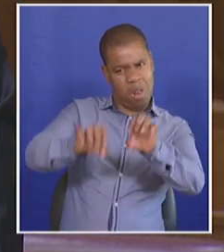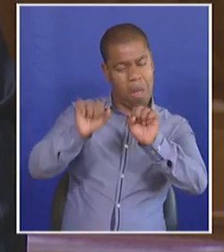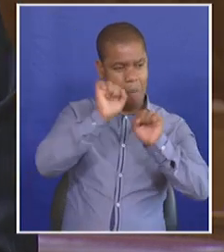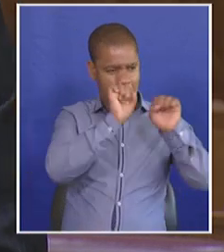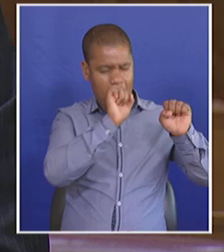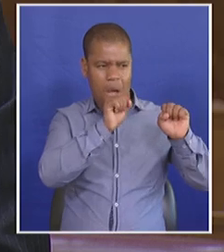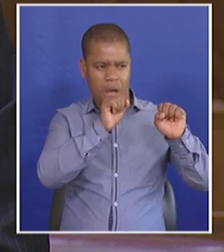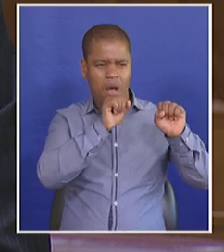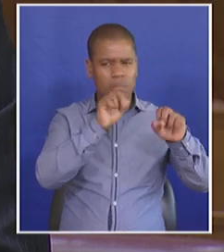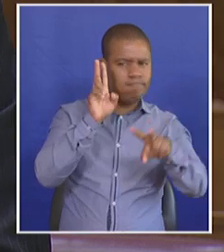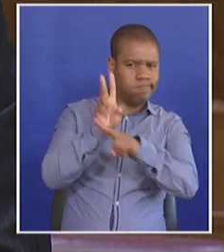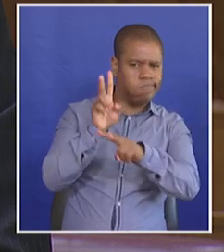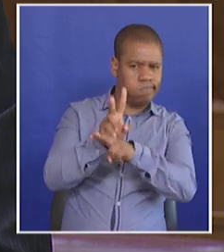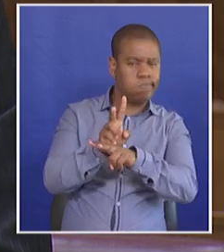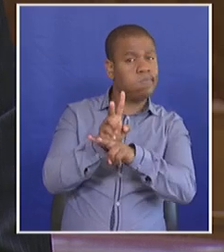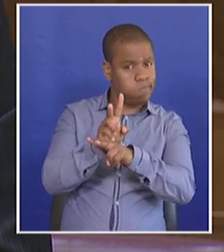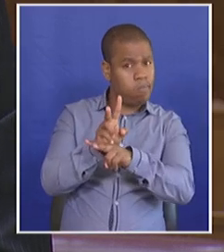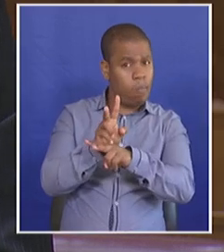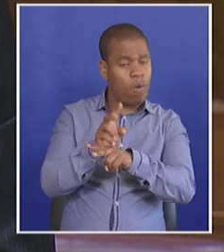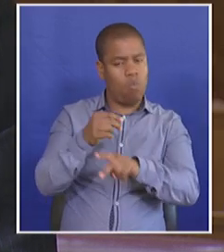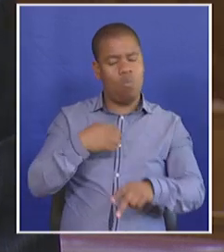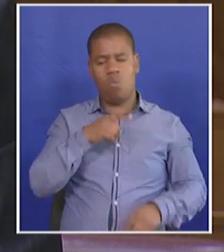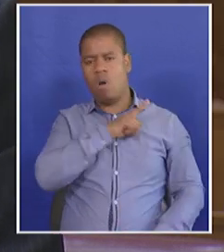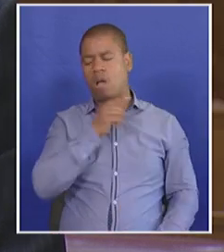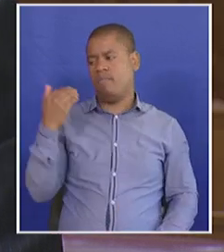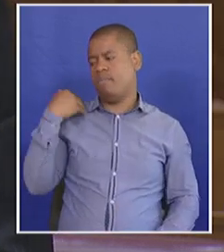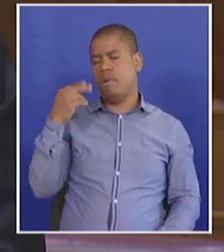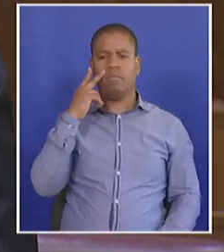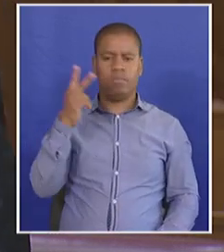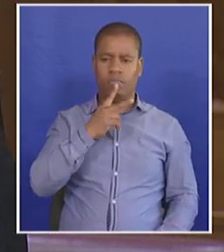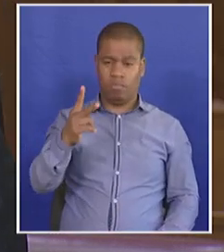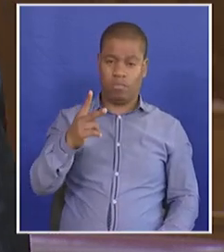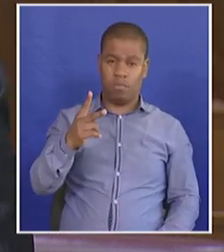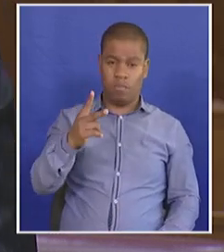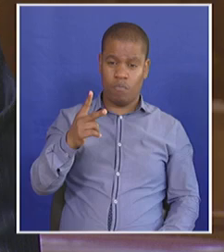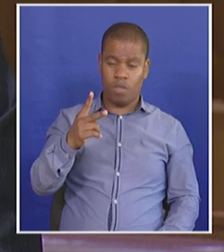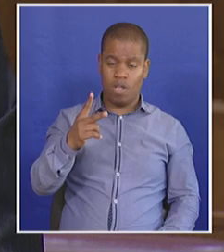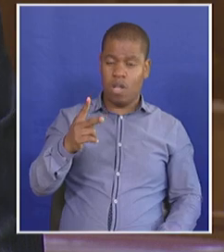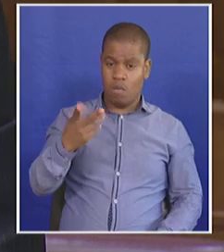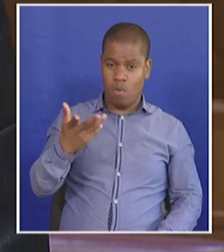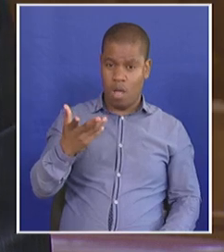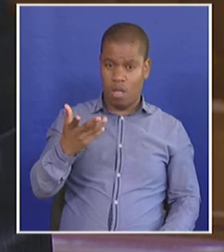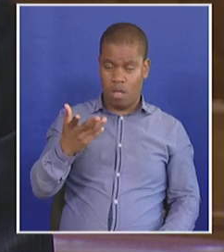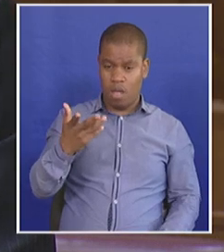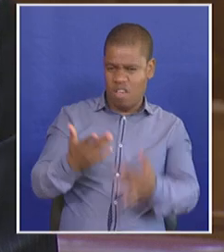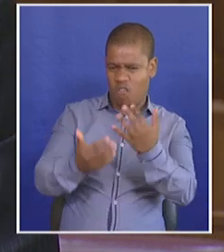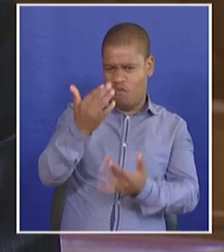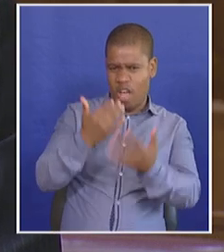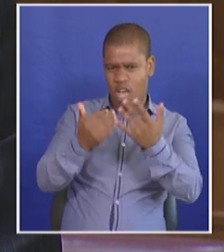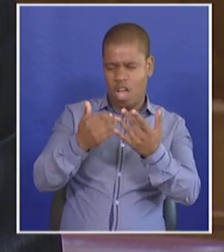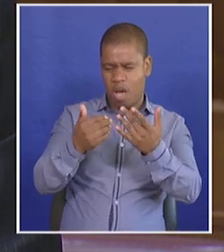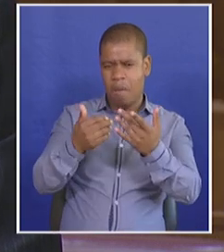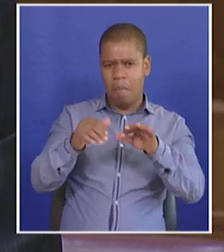observations, as it seems like we've seen now that the fire pool became a swimming pool? Now, the other observations I need to understand,